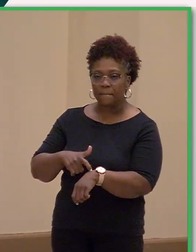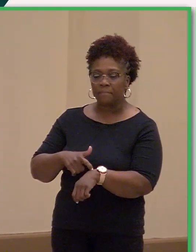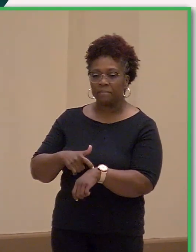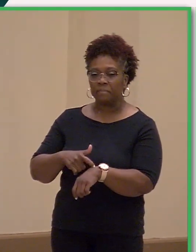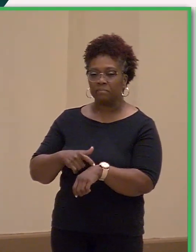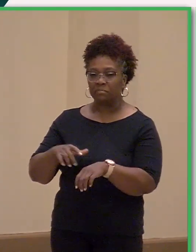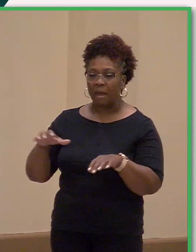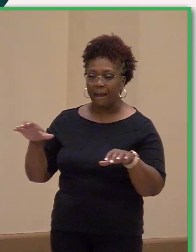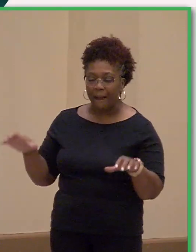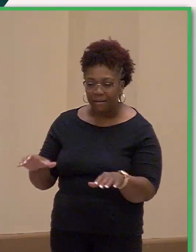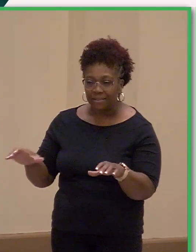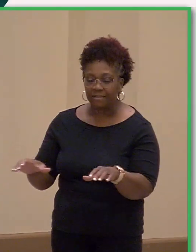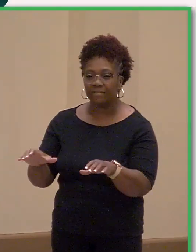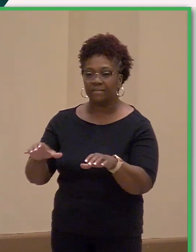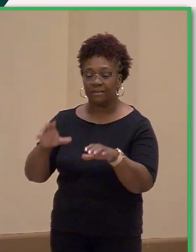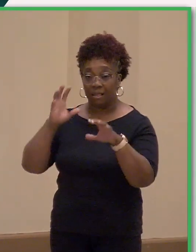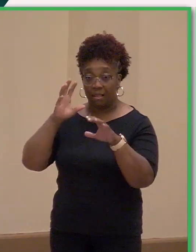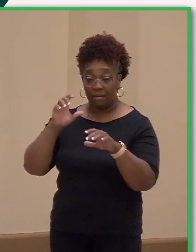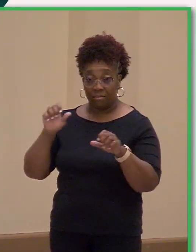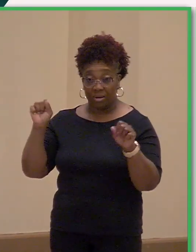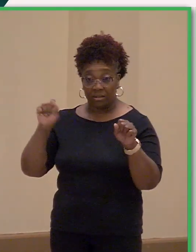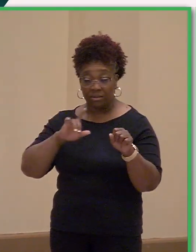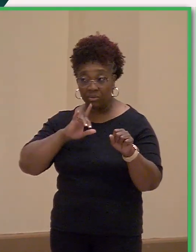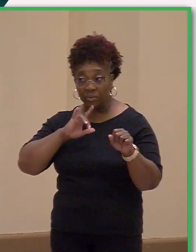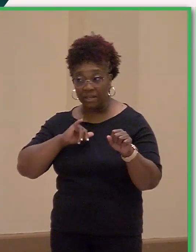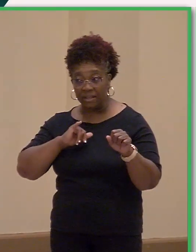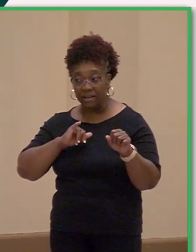active, and council president really is,